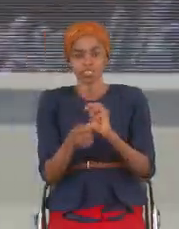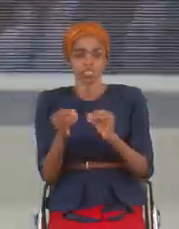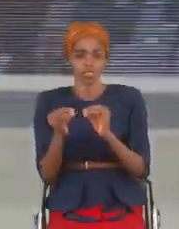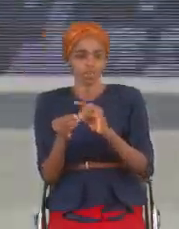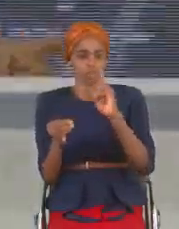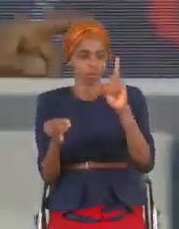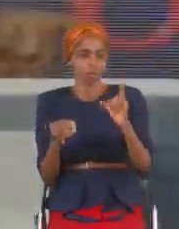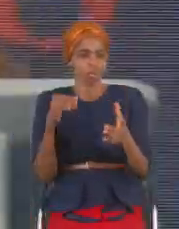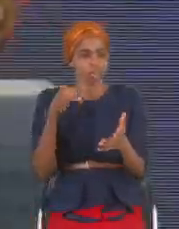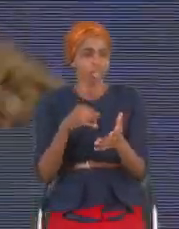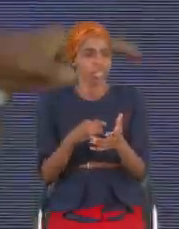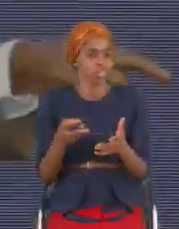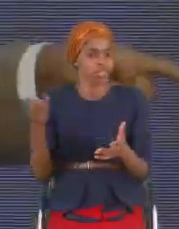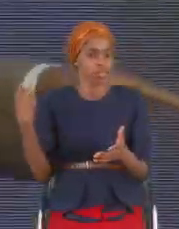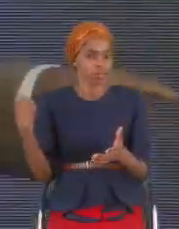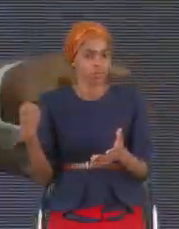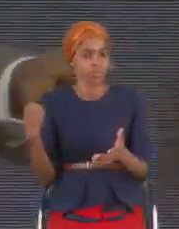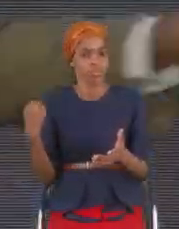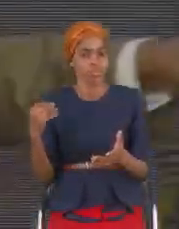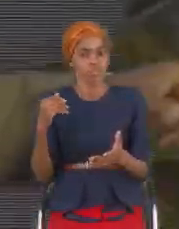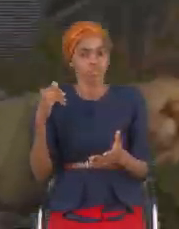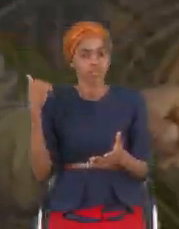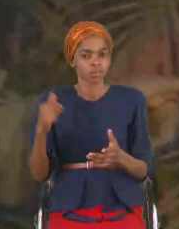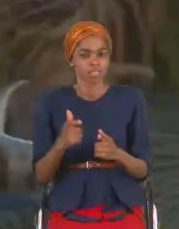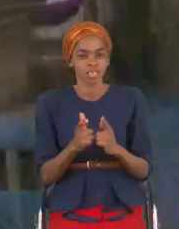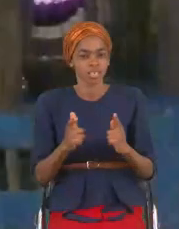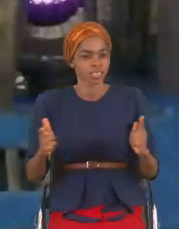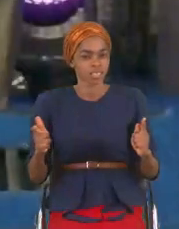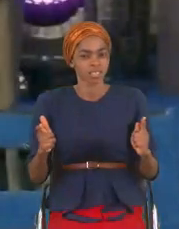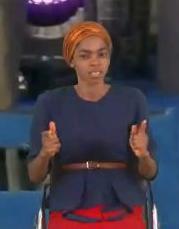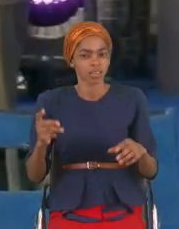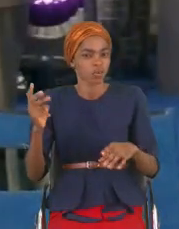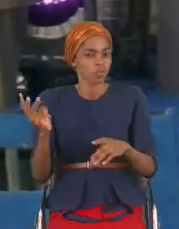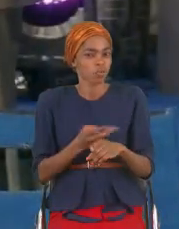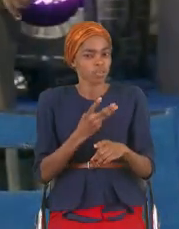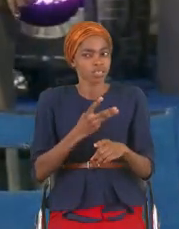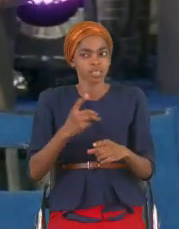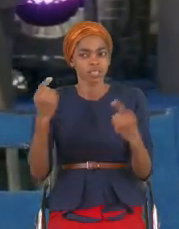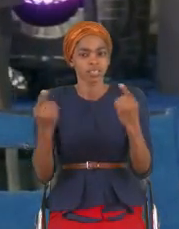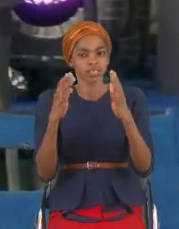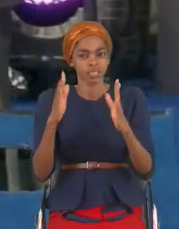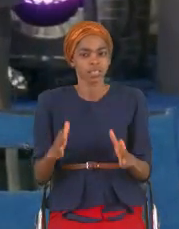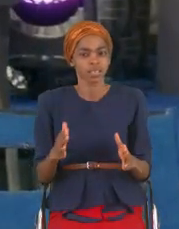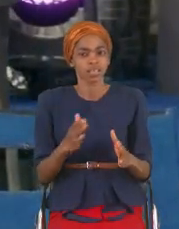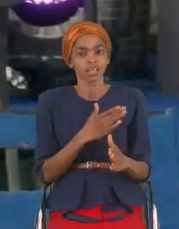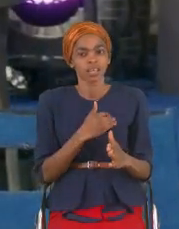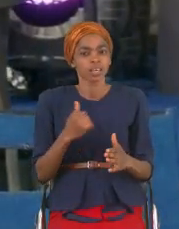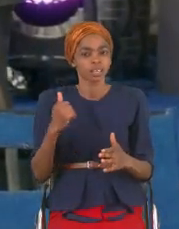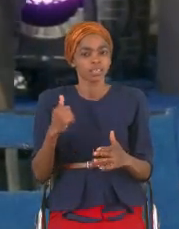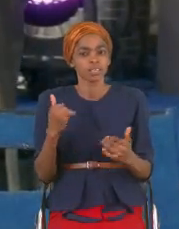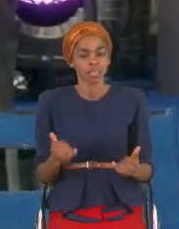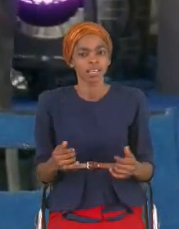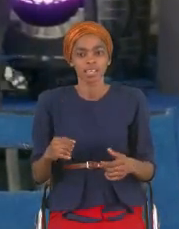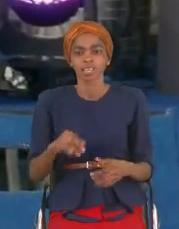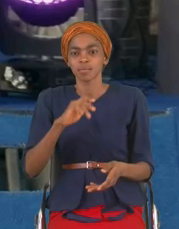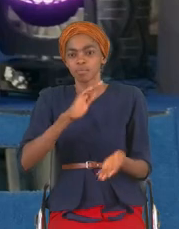he was an injurious sinner. He became an incredible saint.